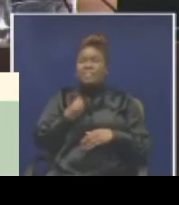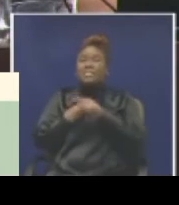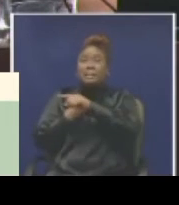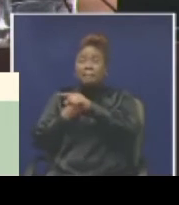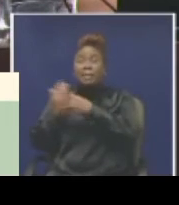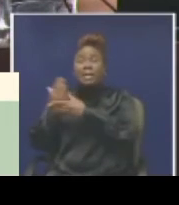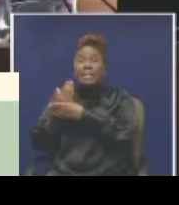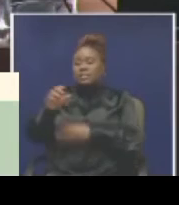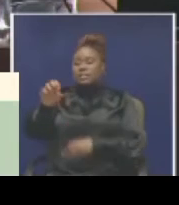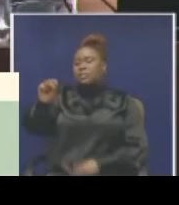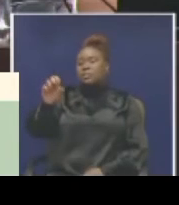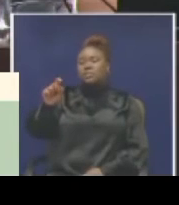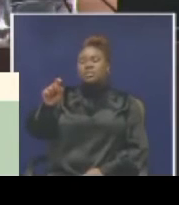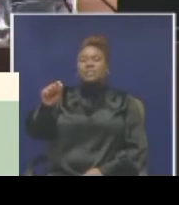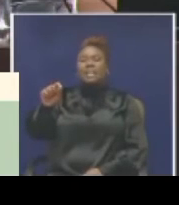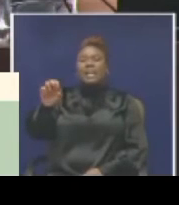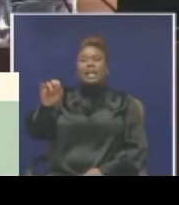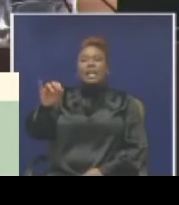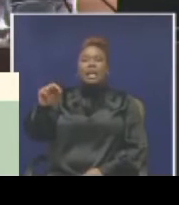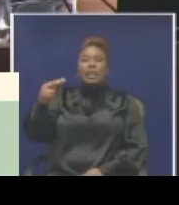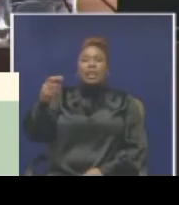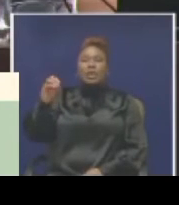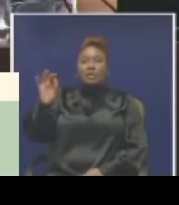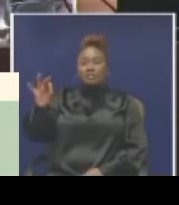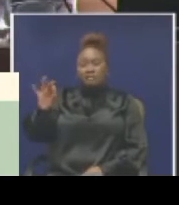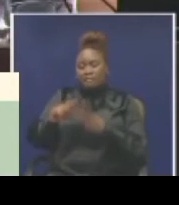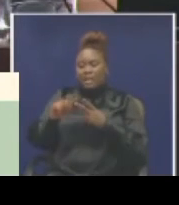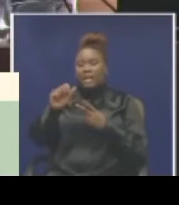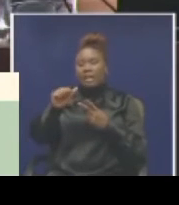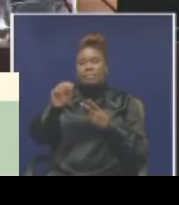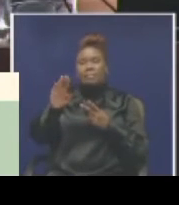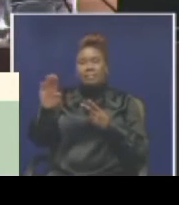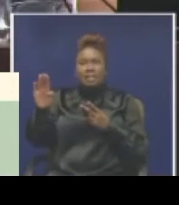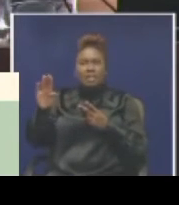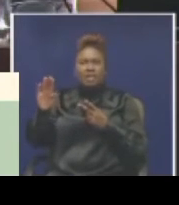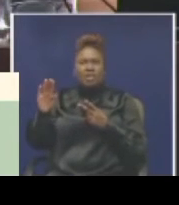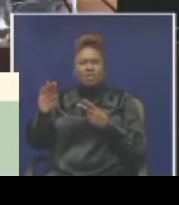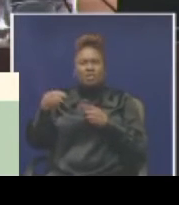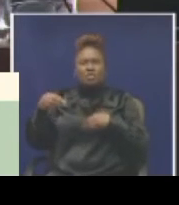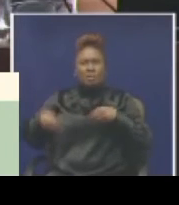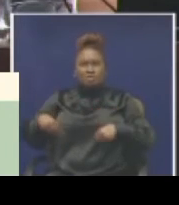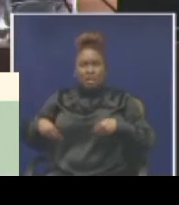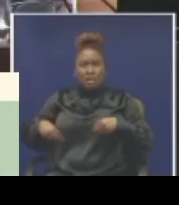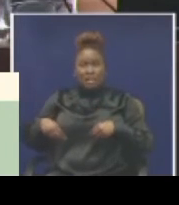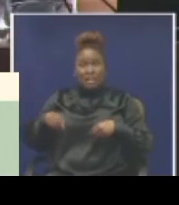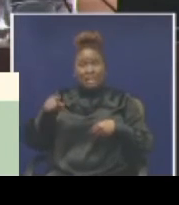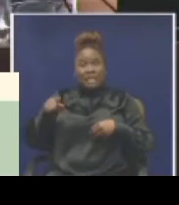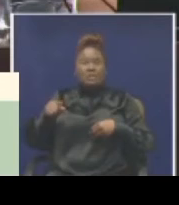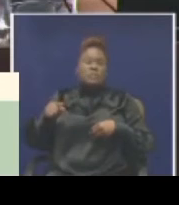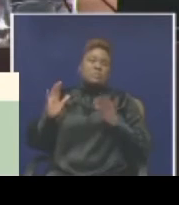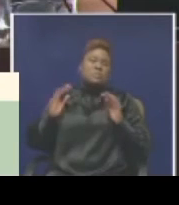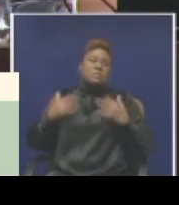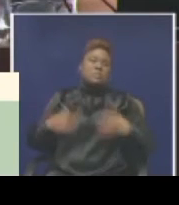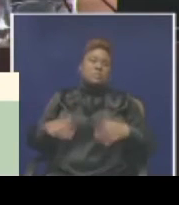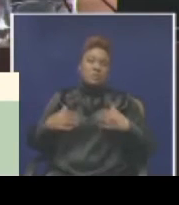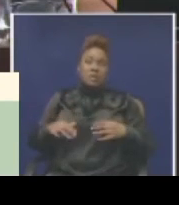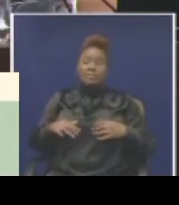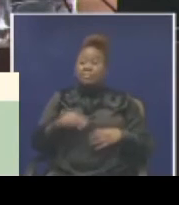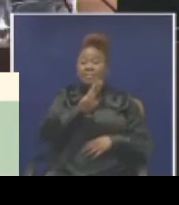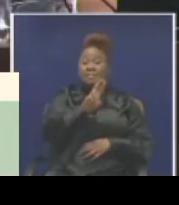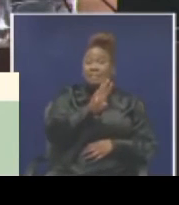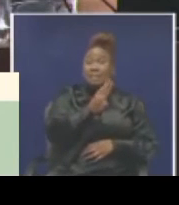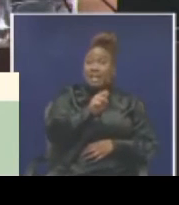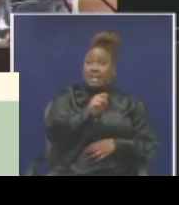Steinhoff cases, about ABB corruption. The way they resolved it, it was wrong. The one you are mentioning,